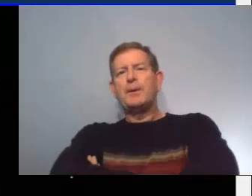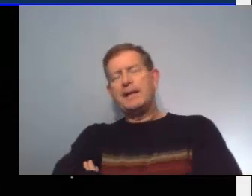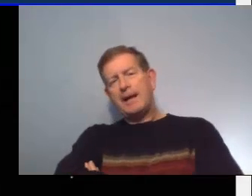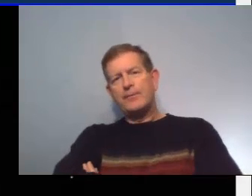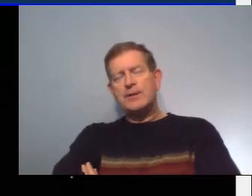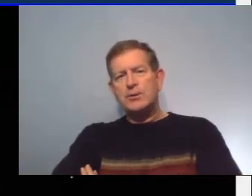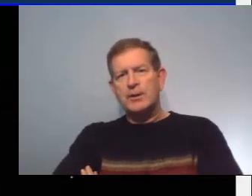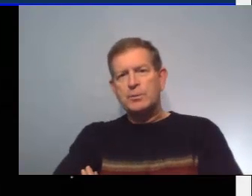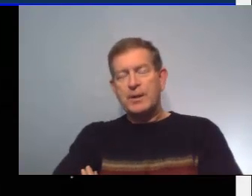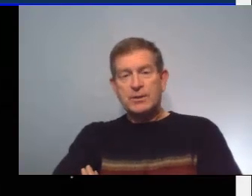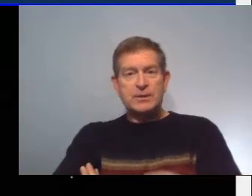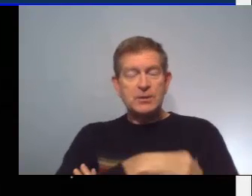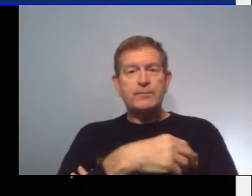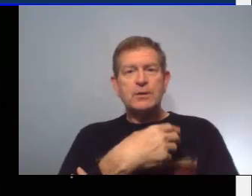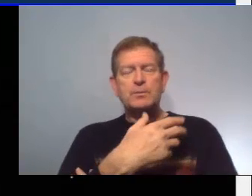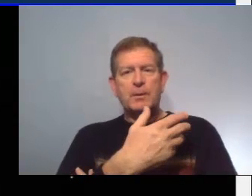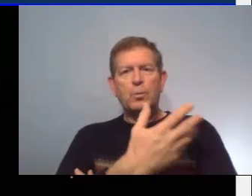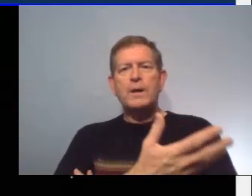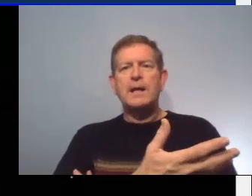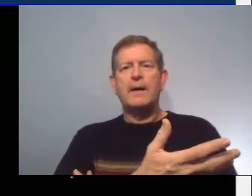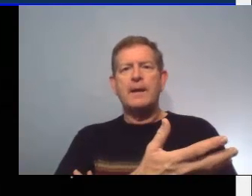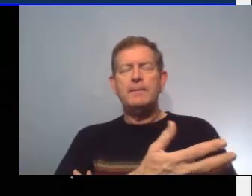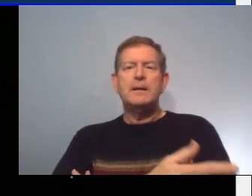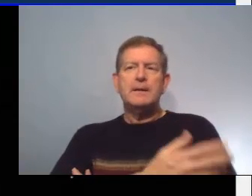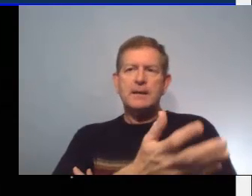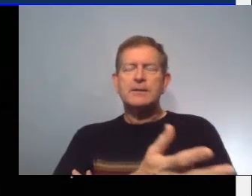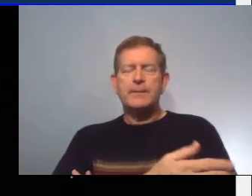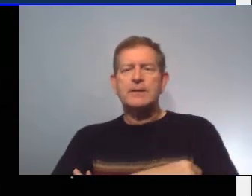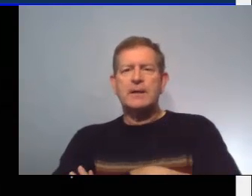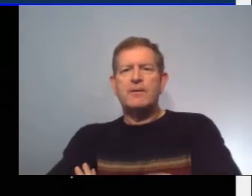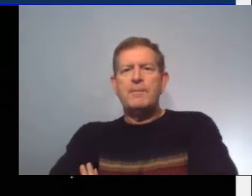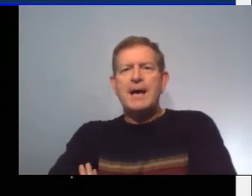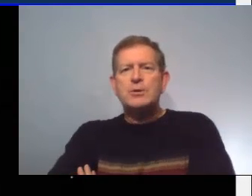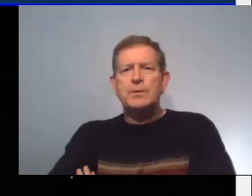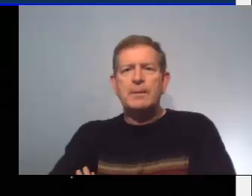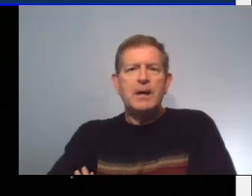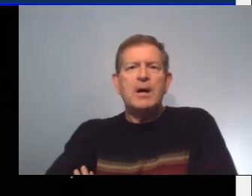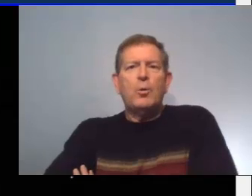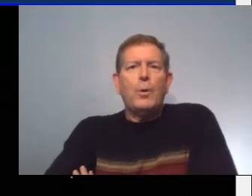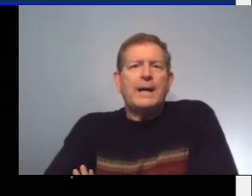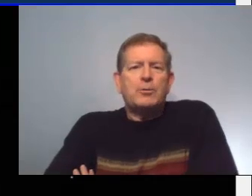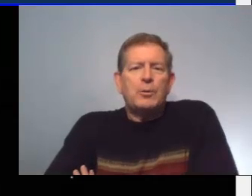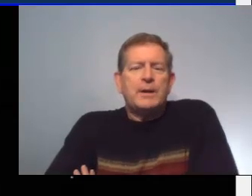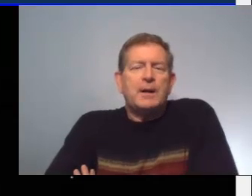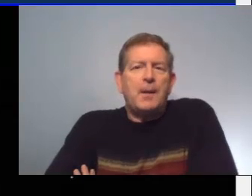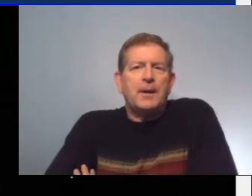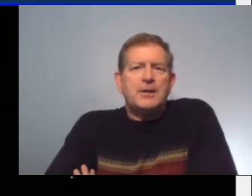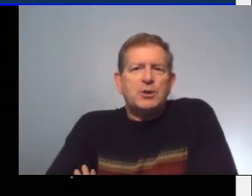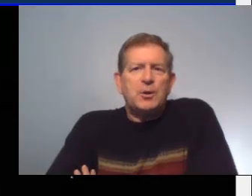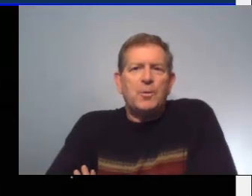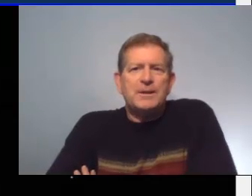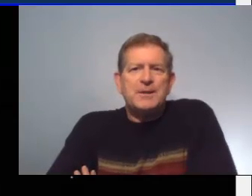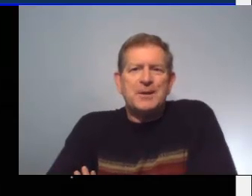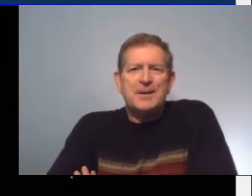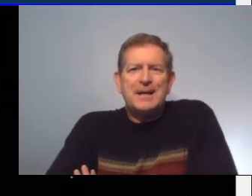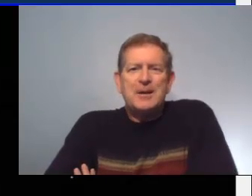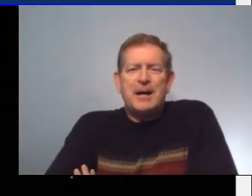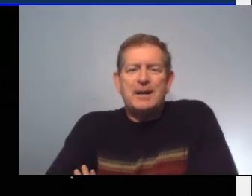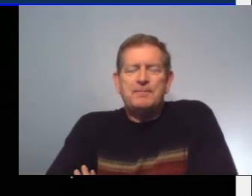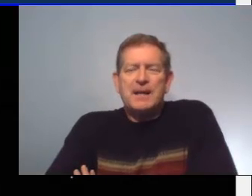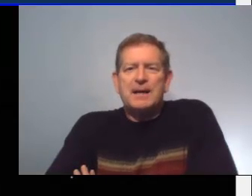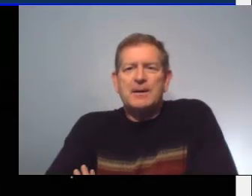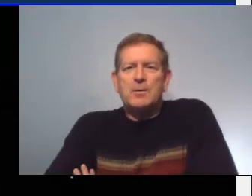speaking of those polite conversational expressions, since you've just been working on them and to some extent have mastered them, why not throw in a couple additional ones